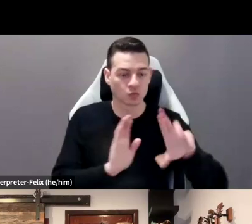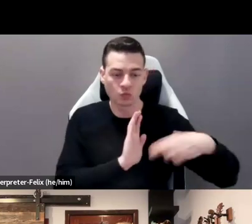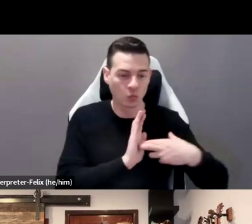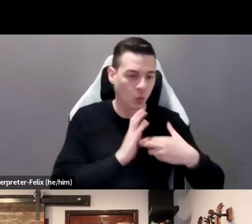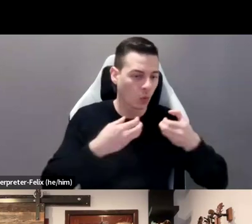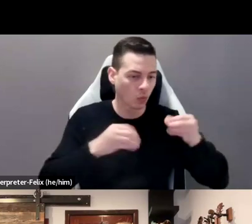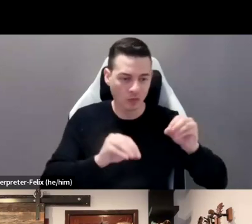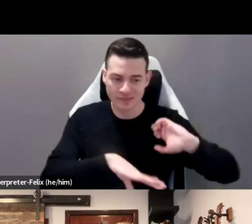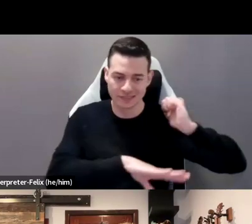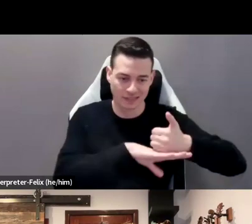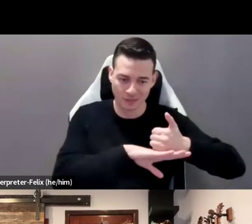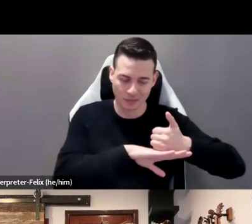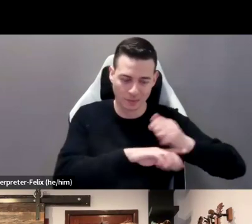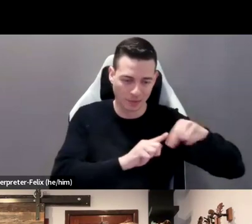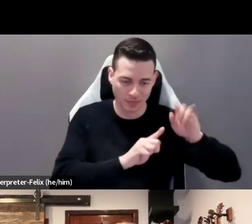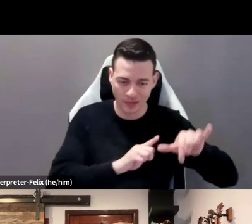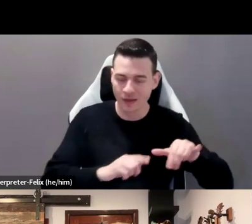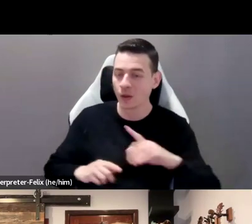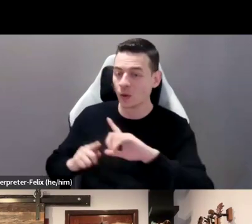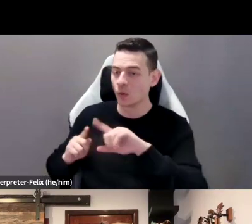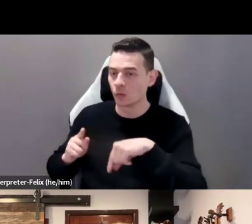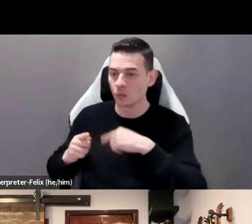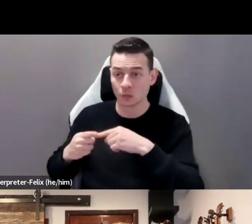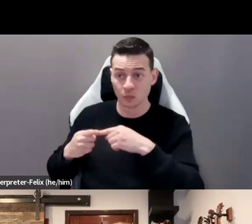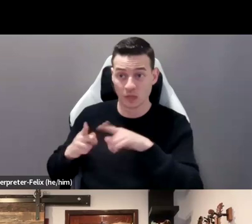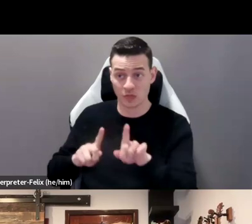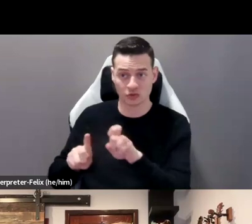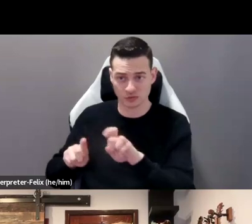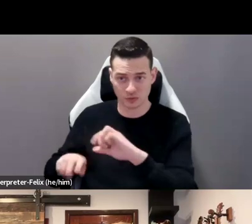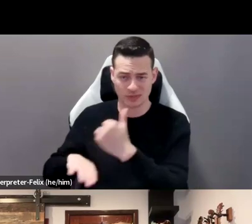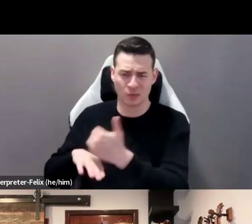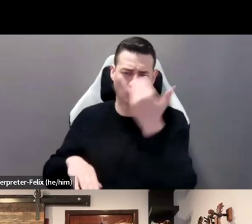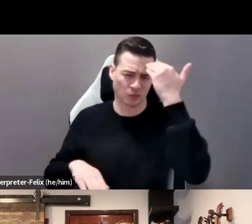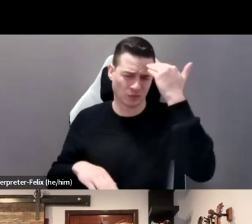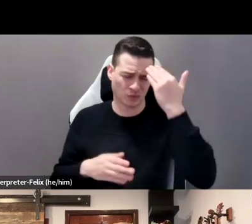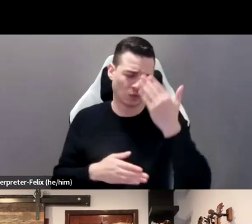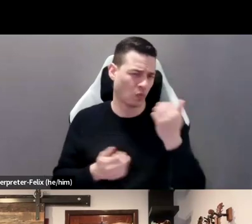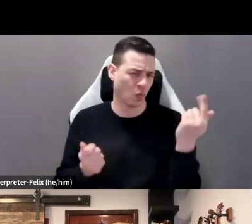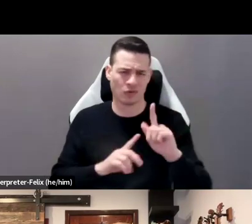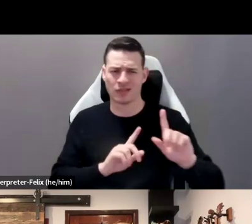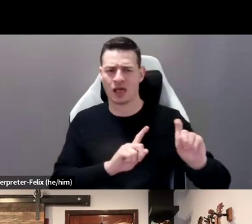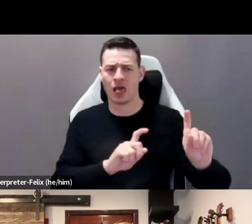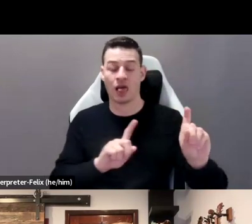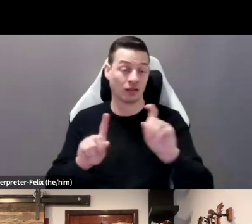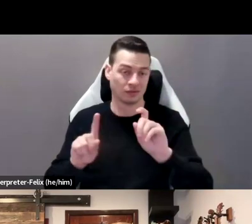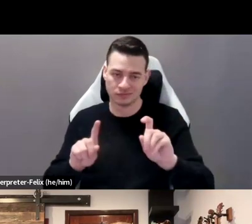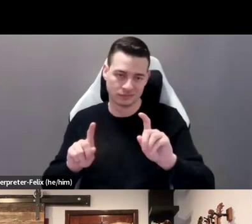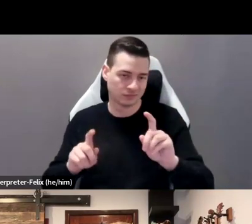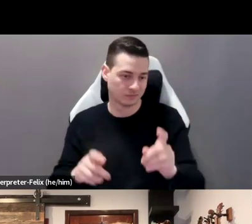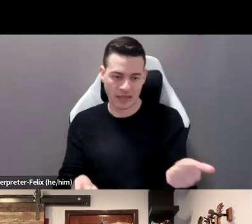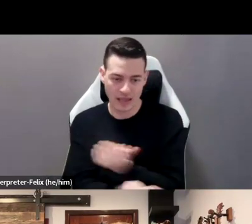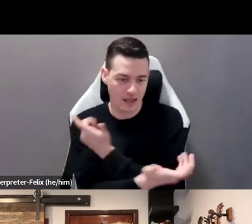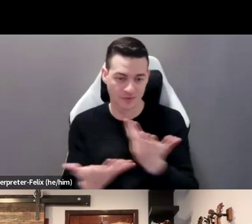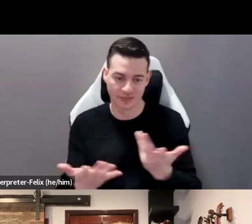that. We knew that when we created the survey, we were missing a ton of stuff, right? So we didn't ask this question of I don't think we